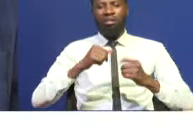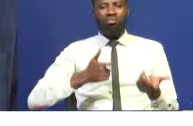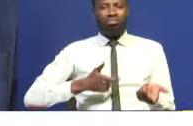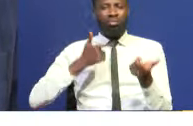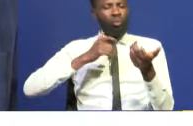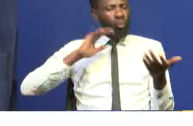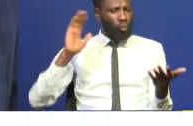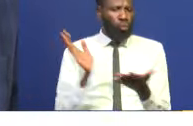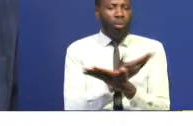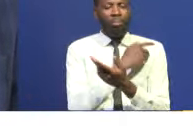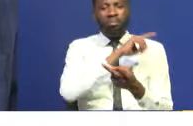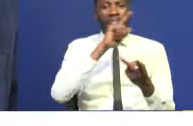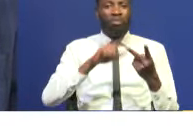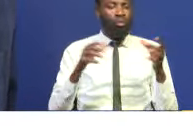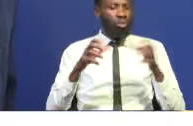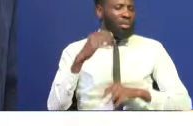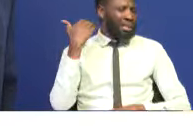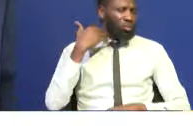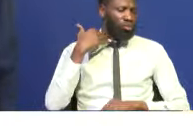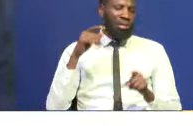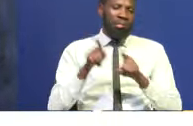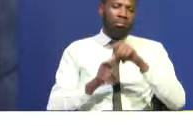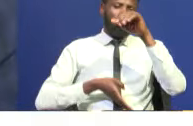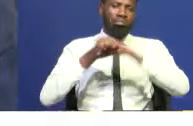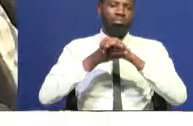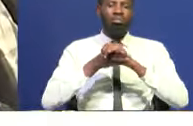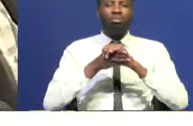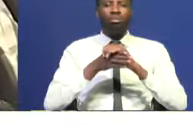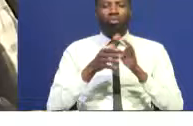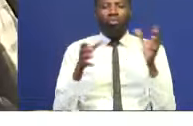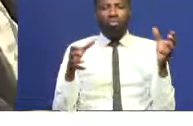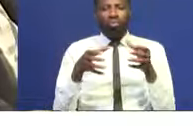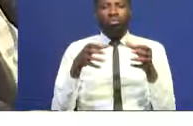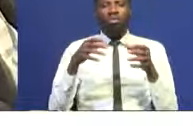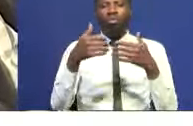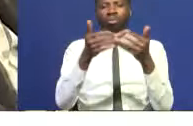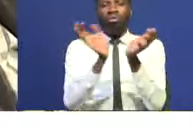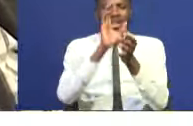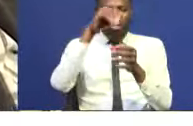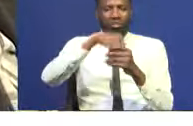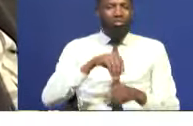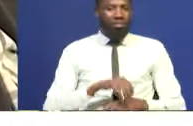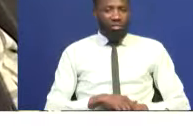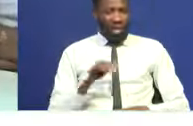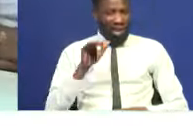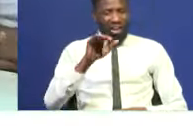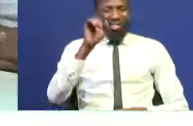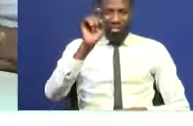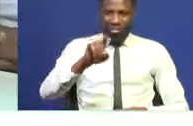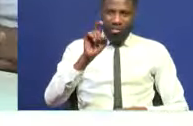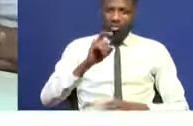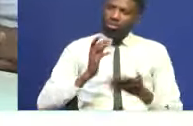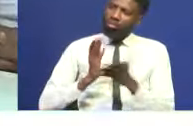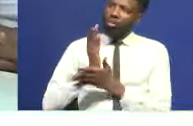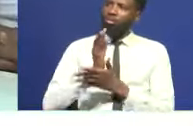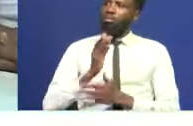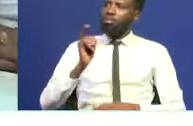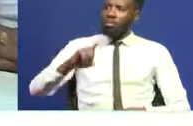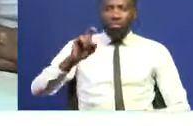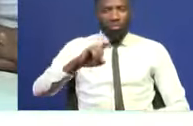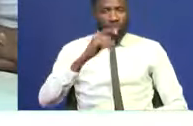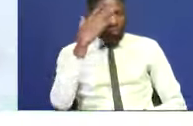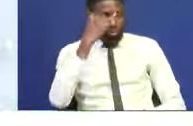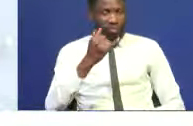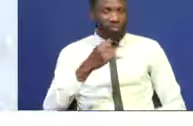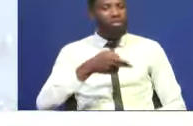and flush out criminals that are within the community. Calls for accountability and justice grow louder, especially since